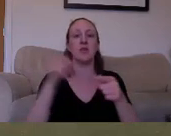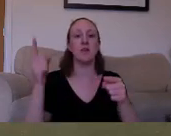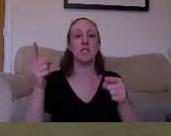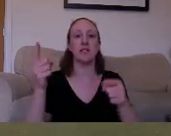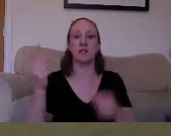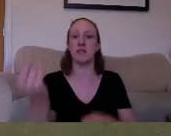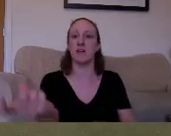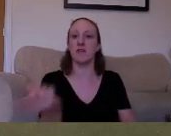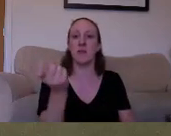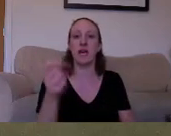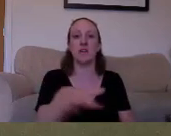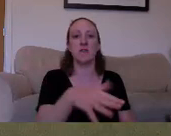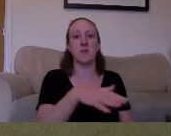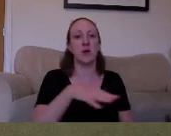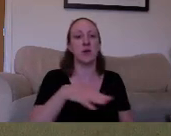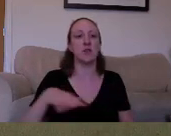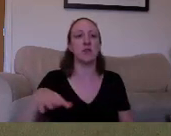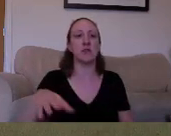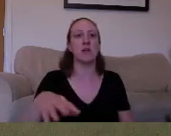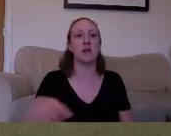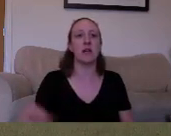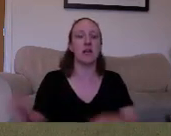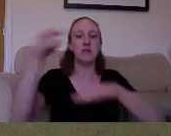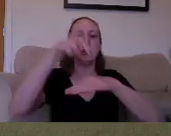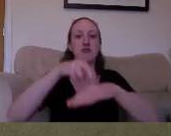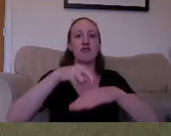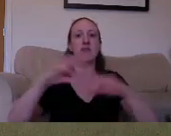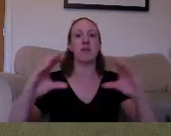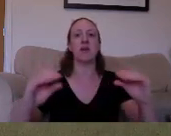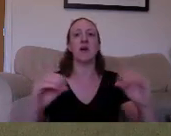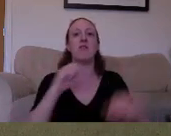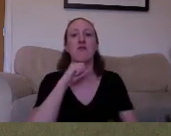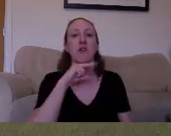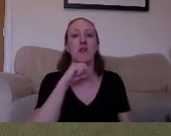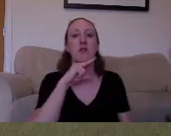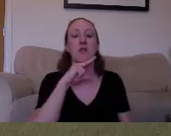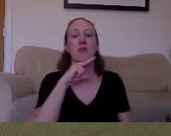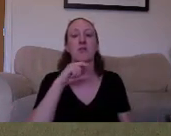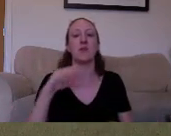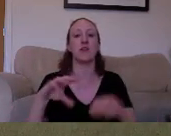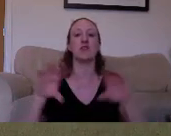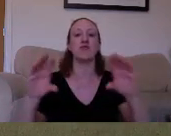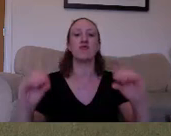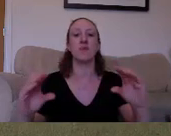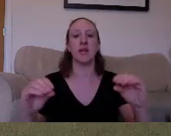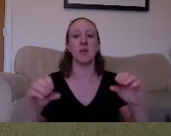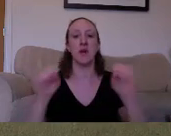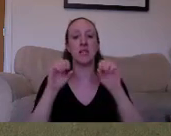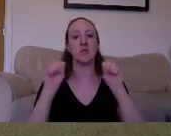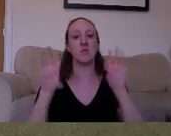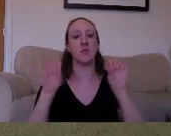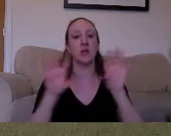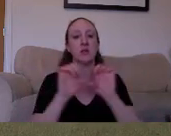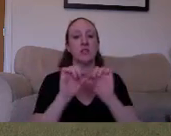Then all of a sudden, from out of a pond, leapt a dripping wet frog with a dripping